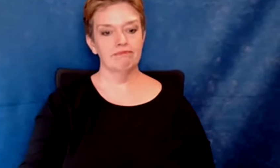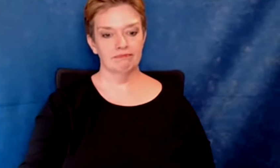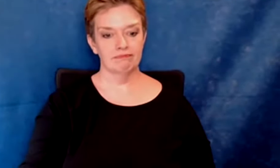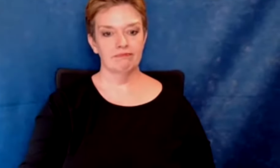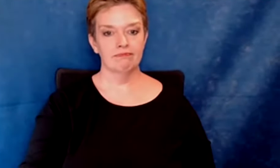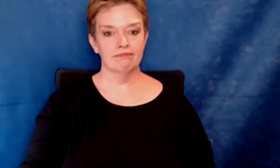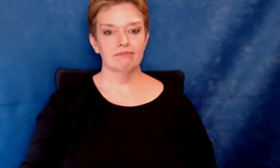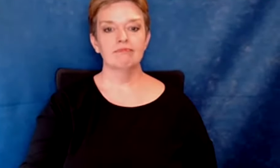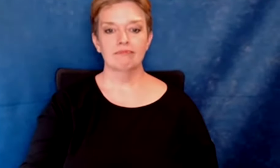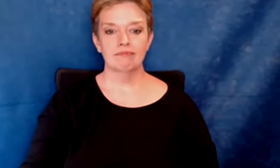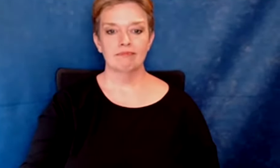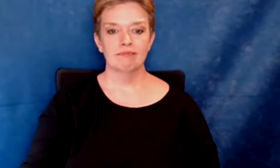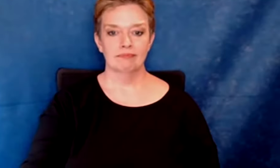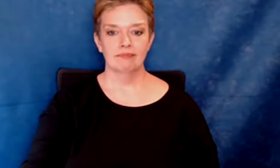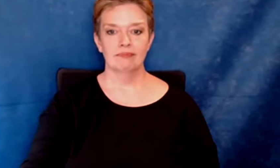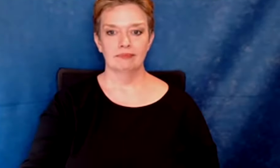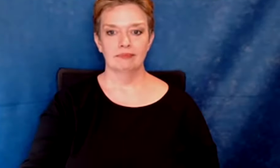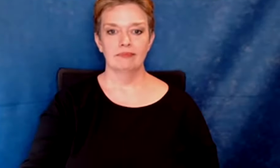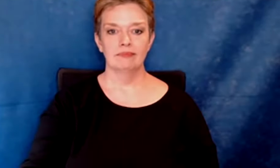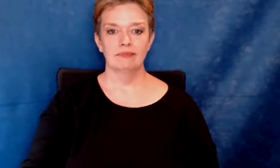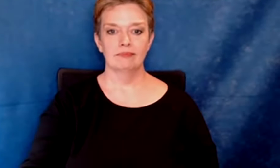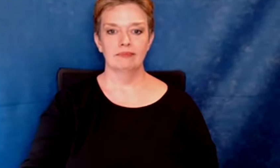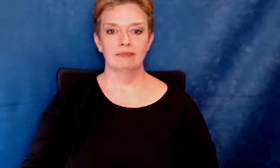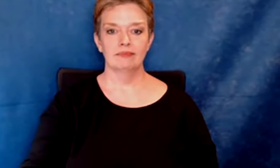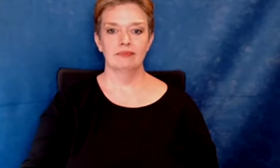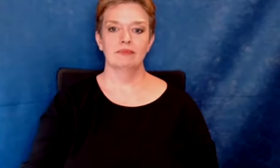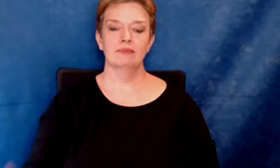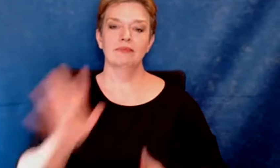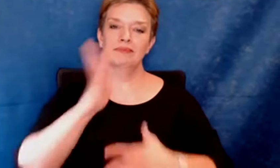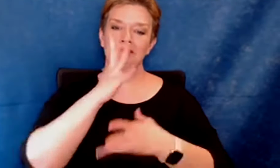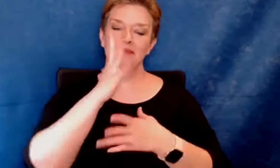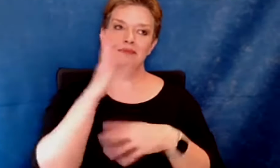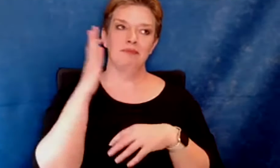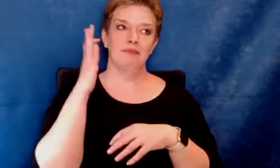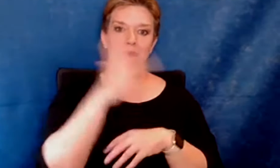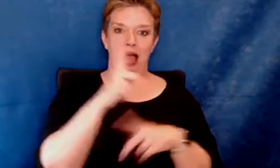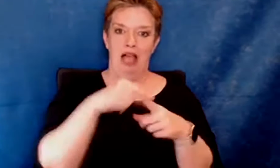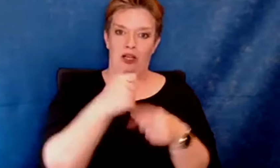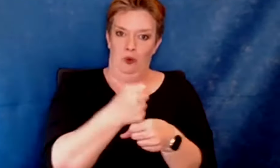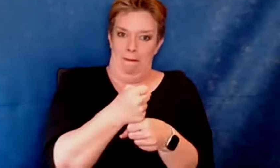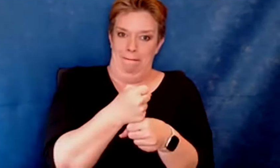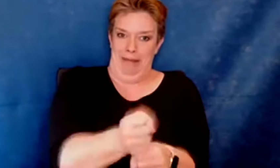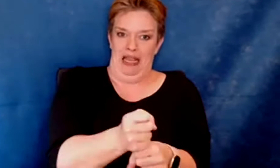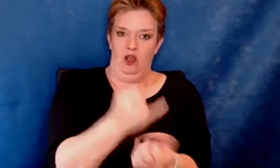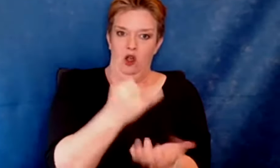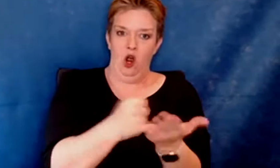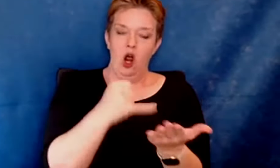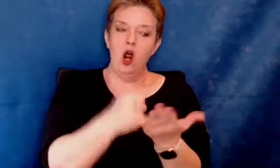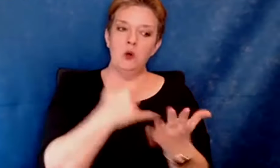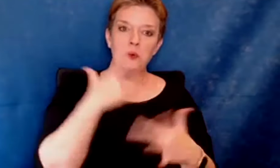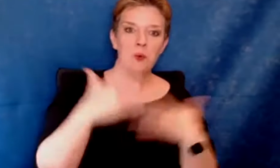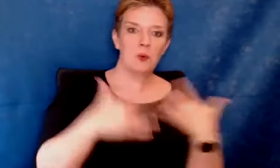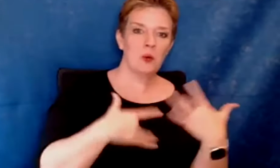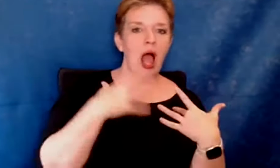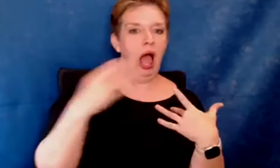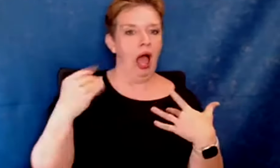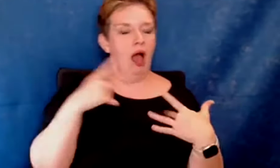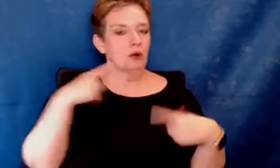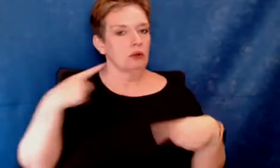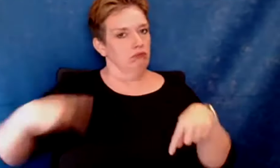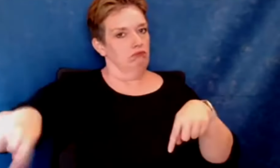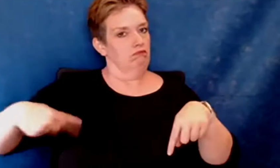practice of making again has been really exciting and really kind of like nerve-wracking to a degree. I